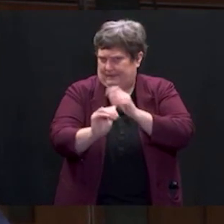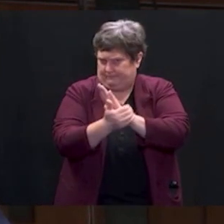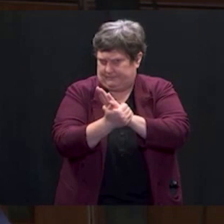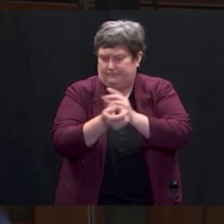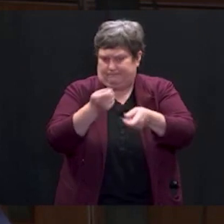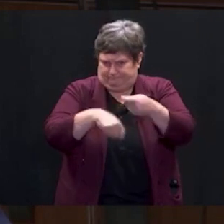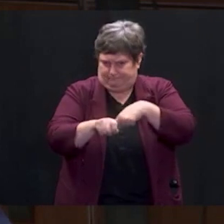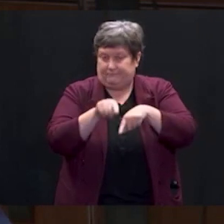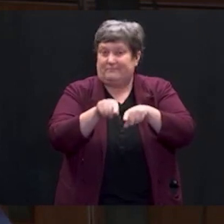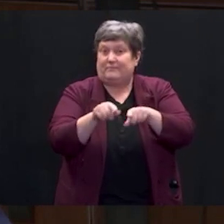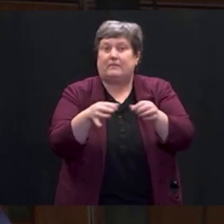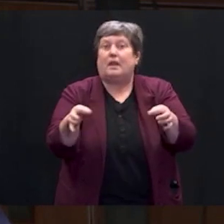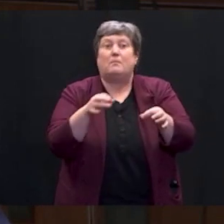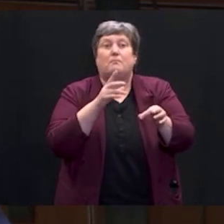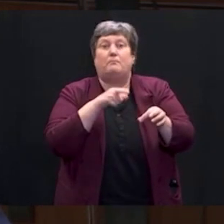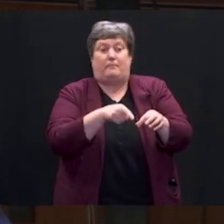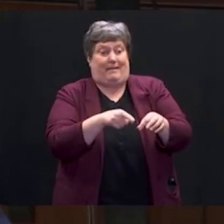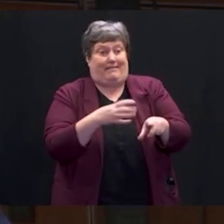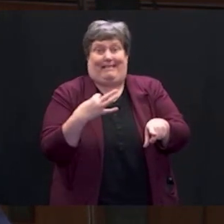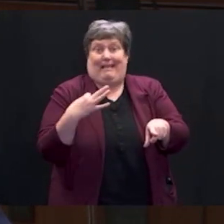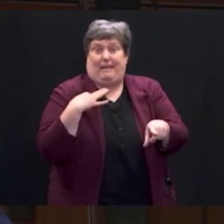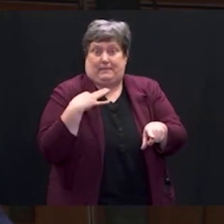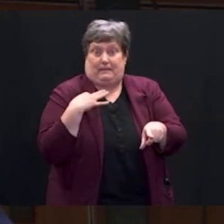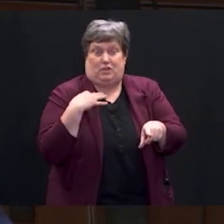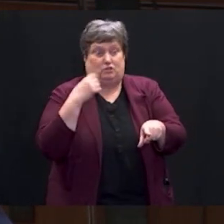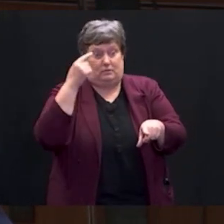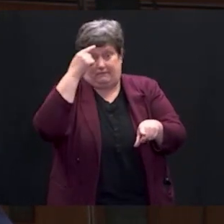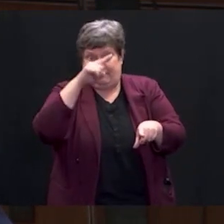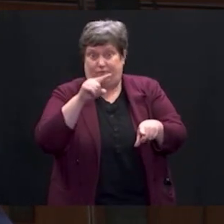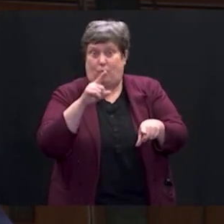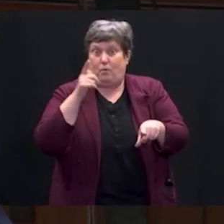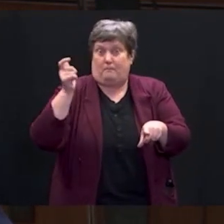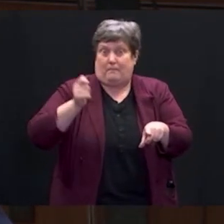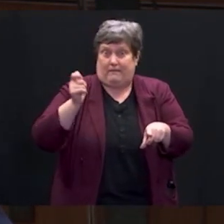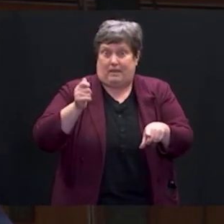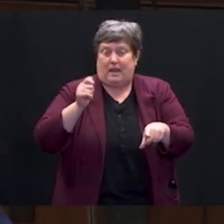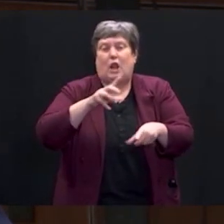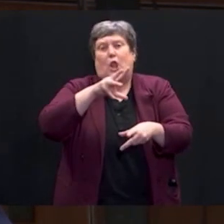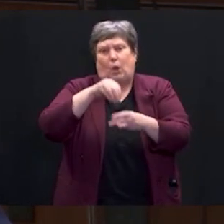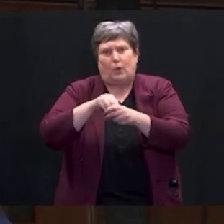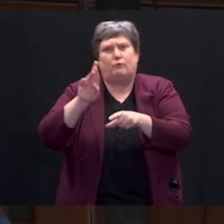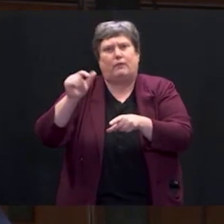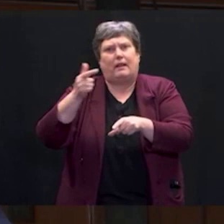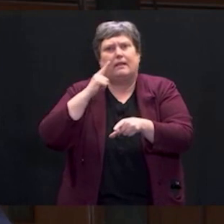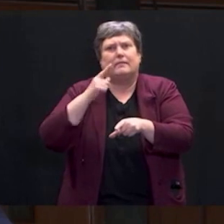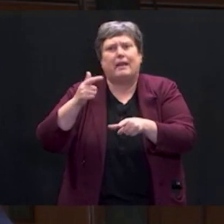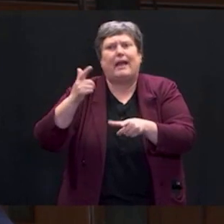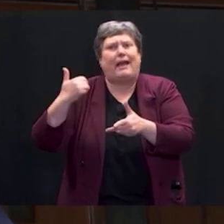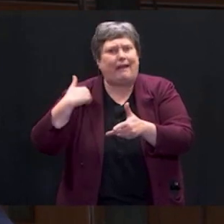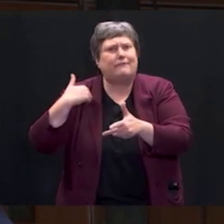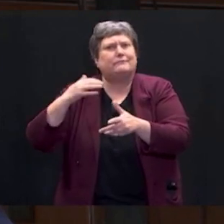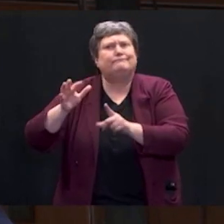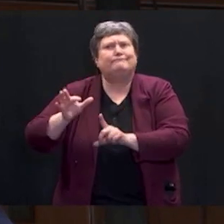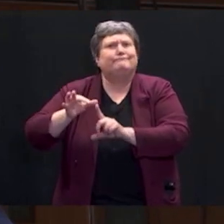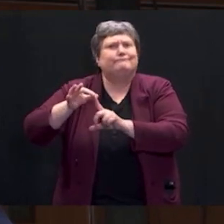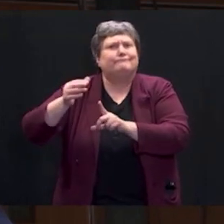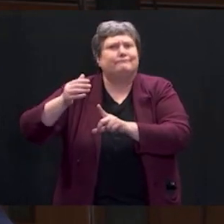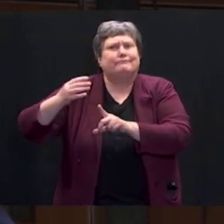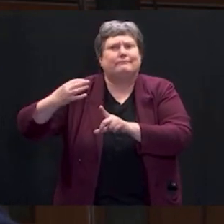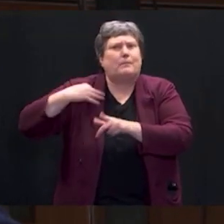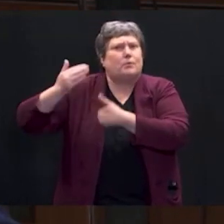that to be respecting applications for a benefit, including regulations providing for an application process that is